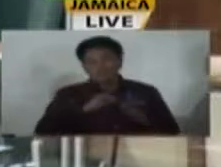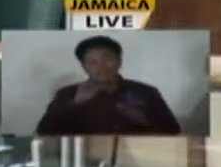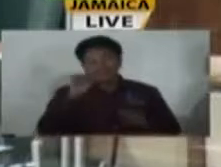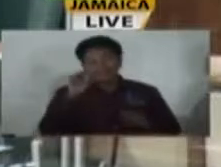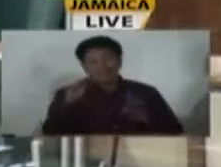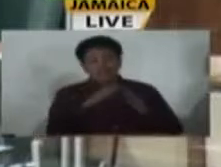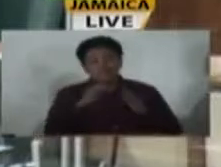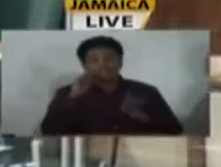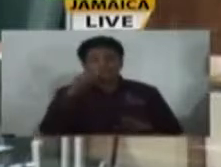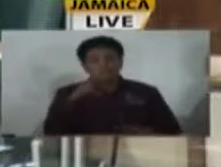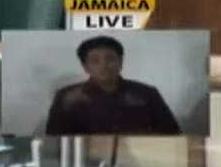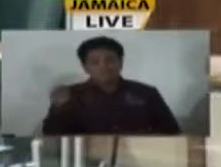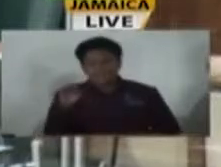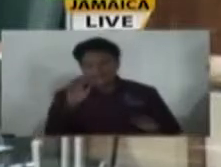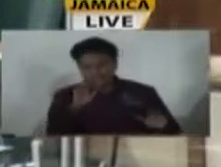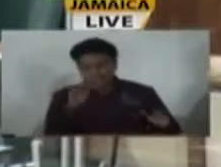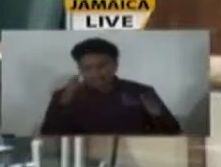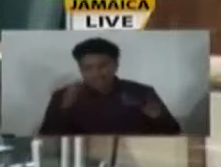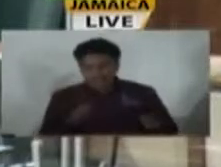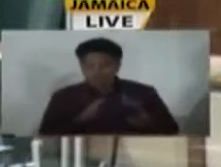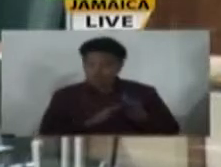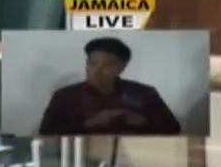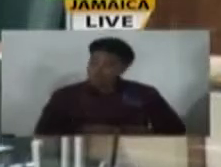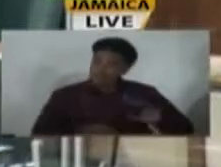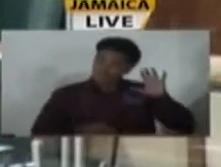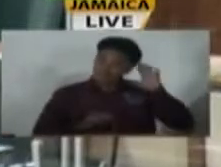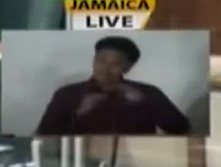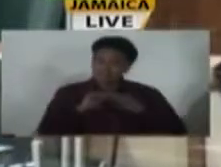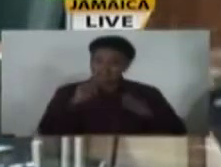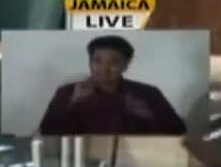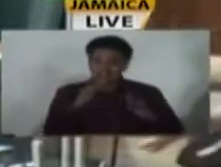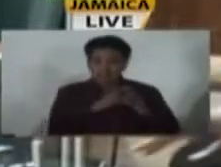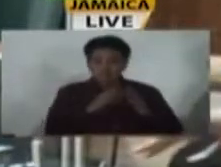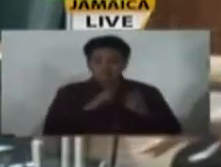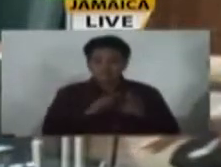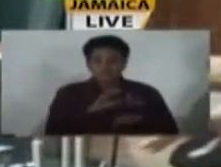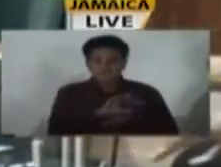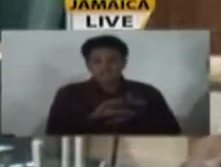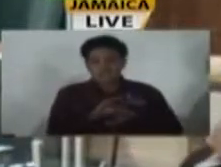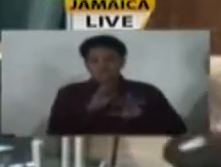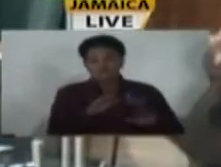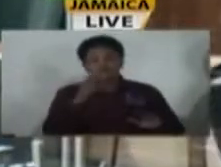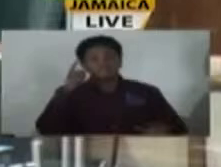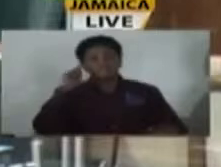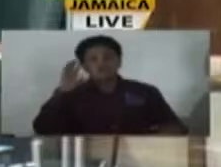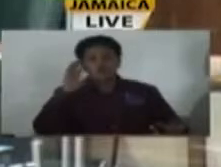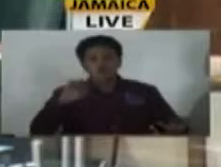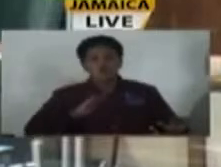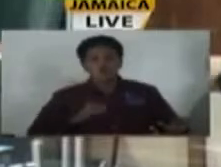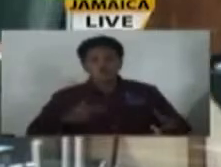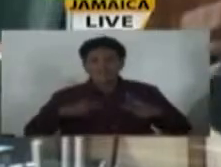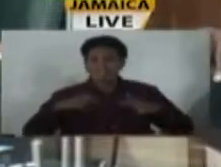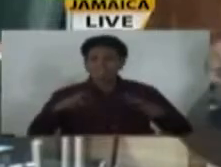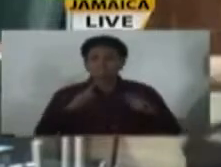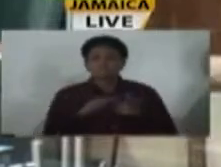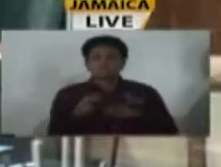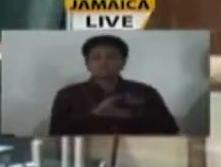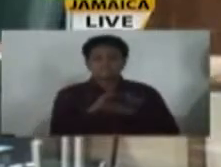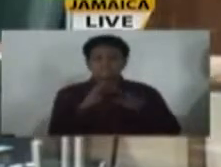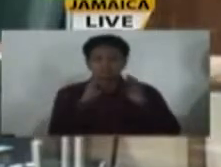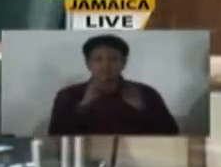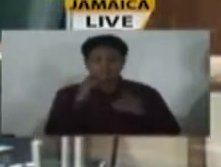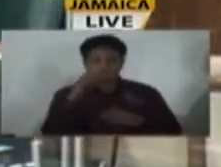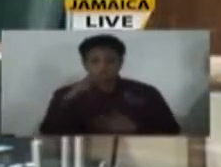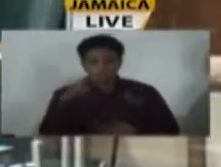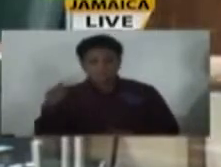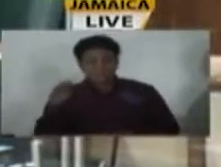for PPPs, and number 5 in Latin America and the Caribbean for our investment and business climate for